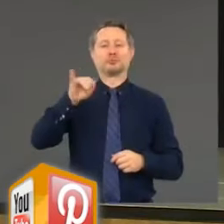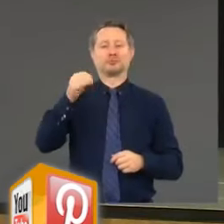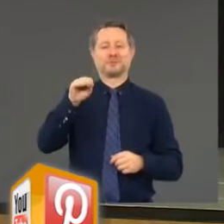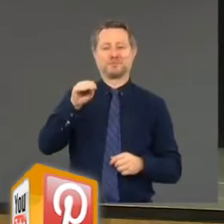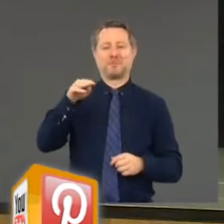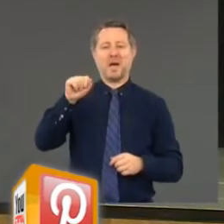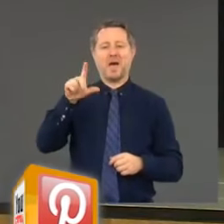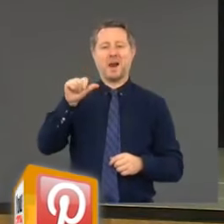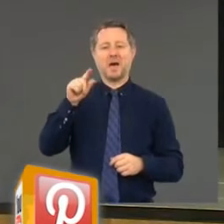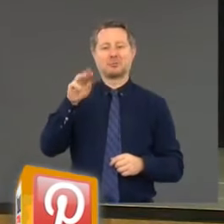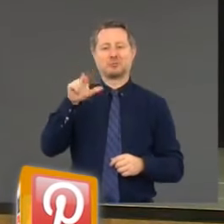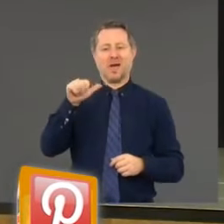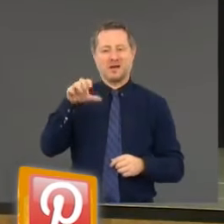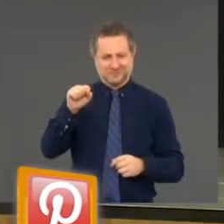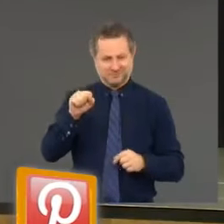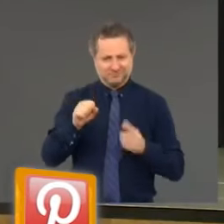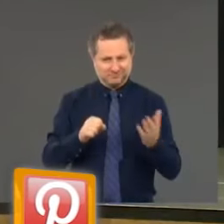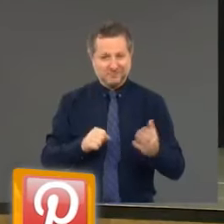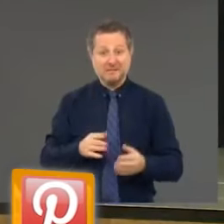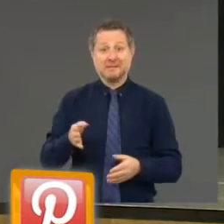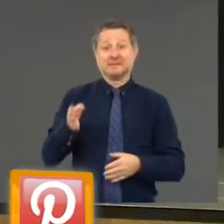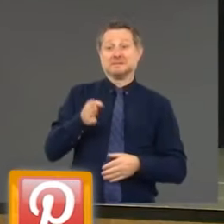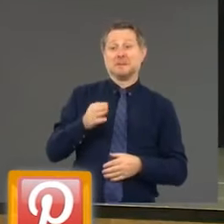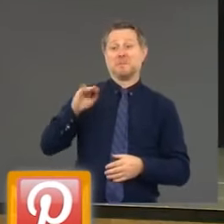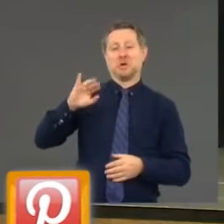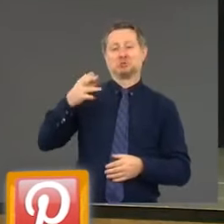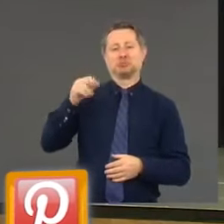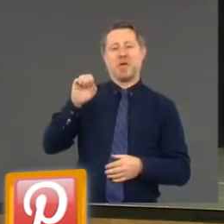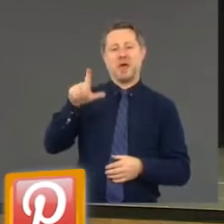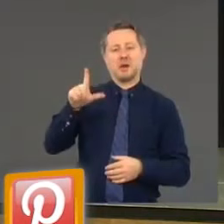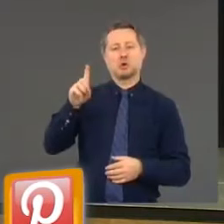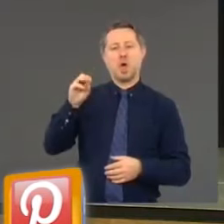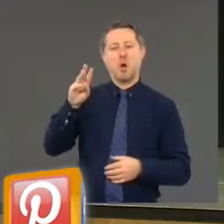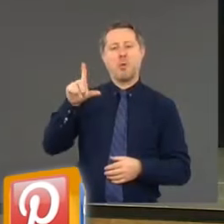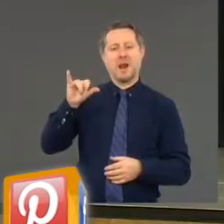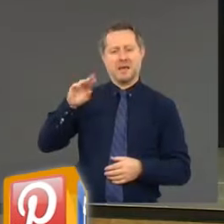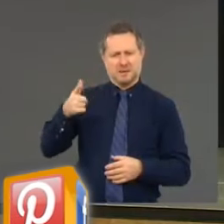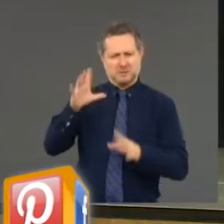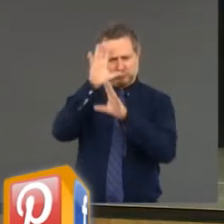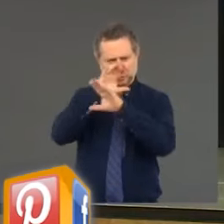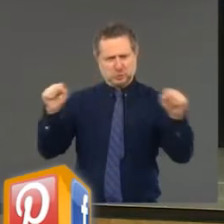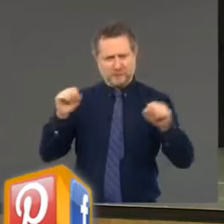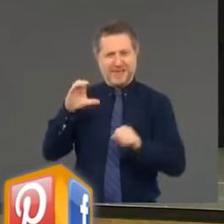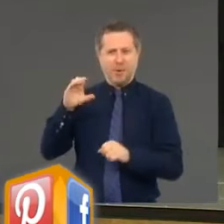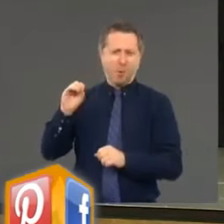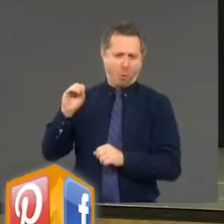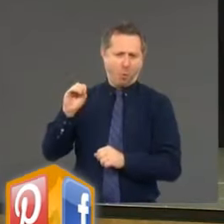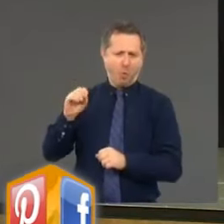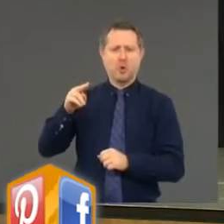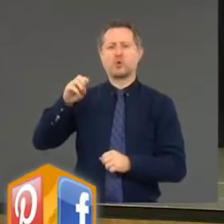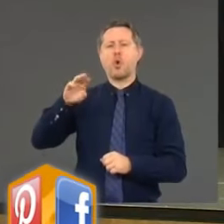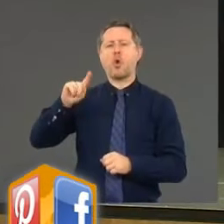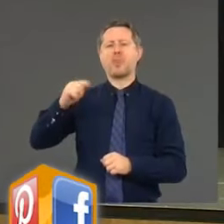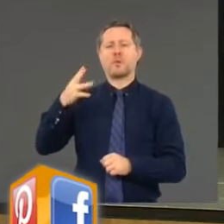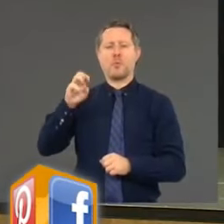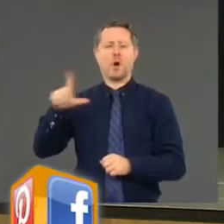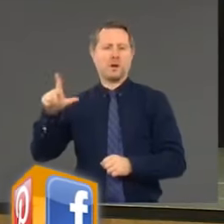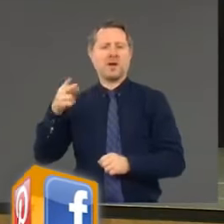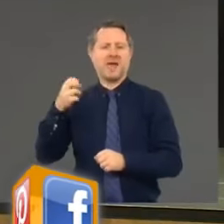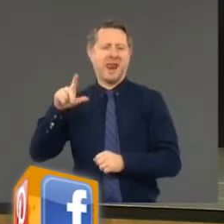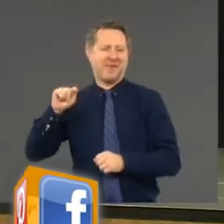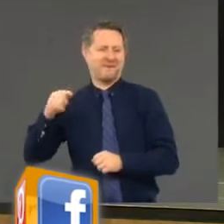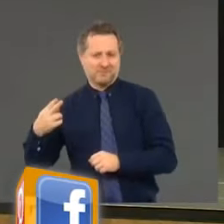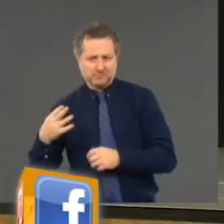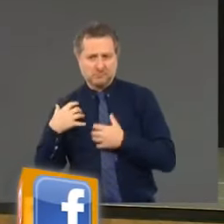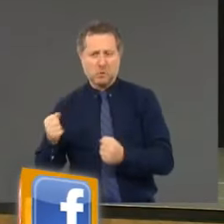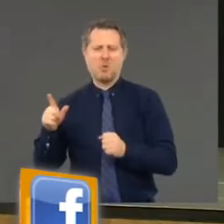my immediate left, Michael Dowling, who's the president and CEO of Northwell Health, who has done just an extraordinary job. The